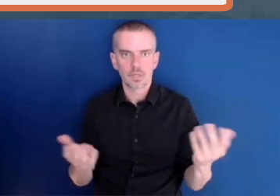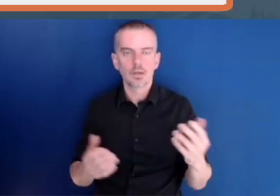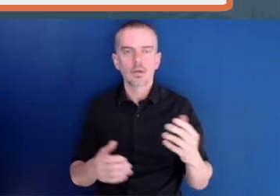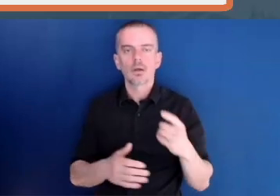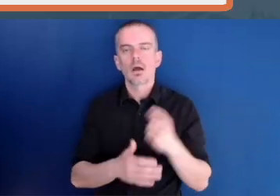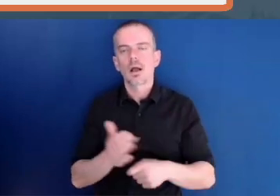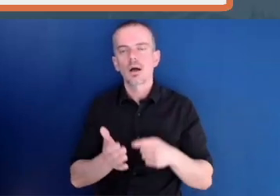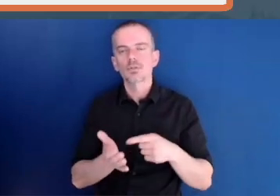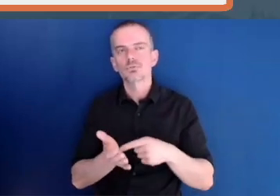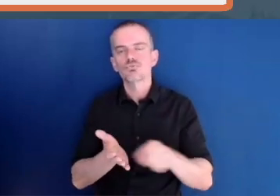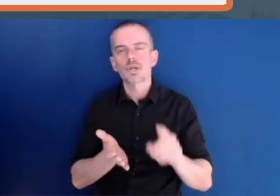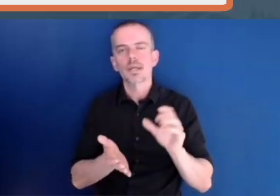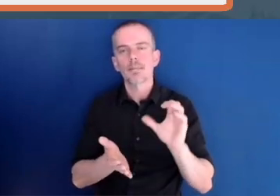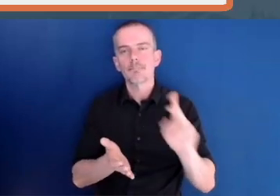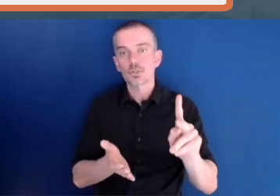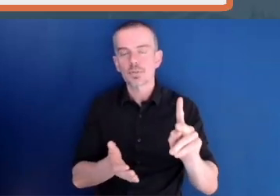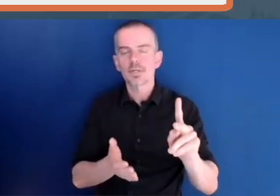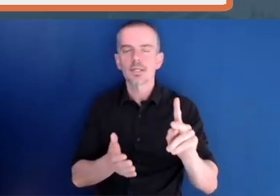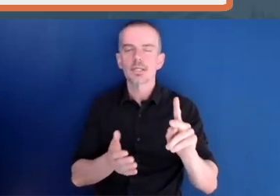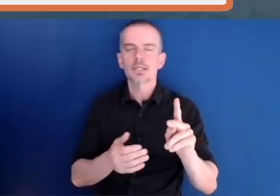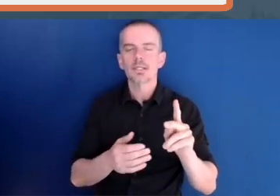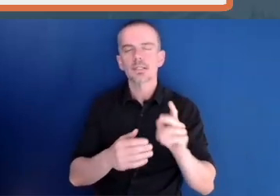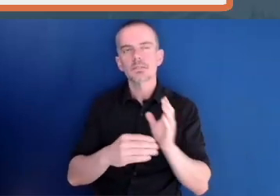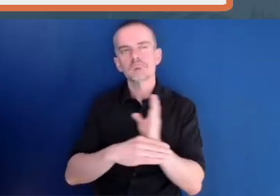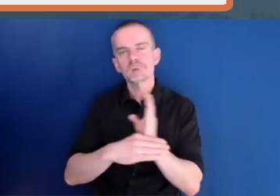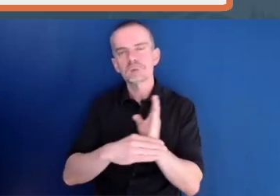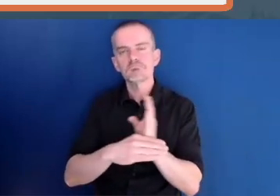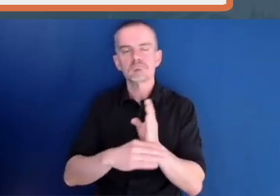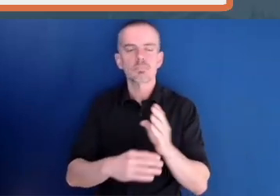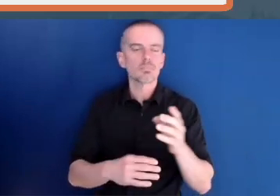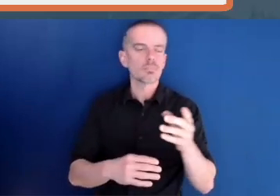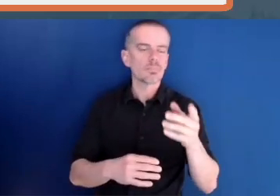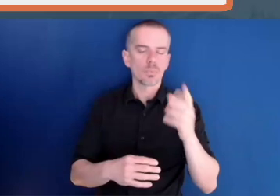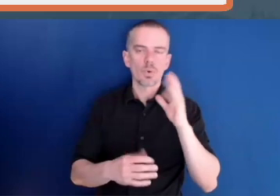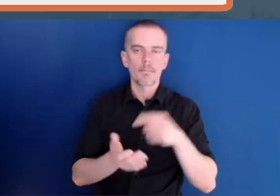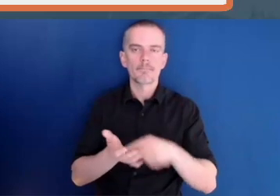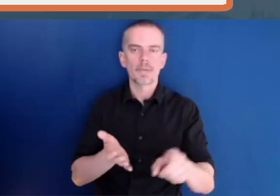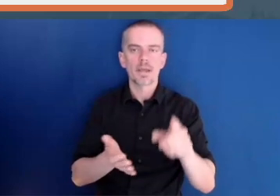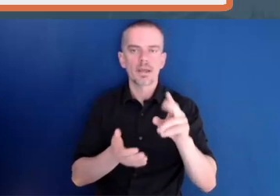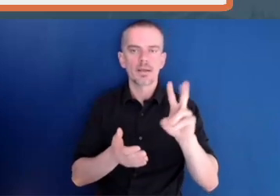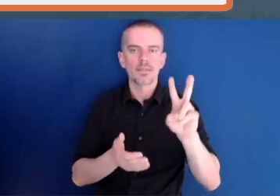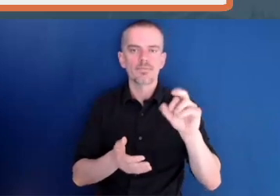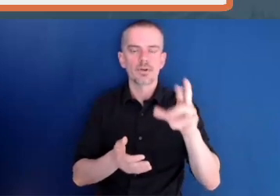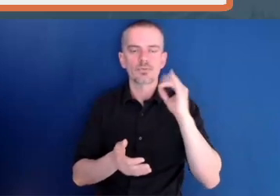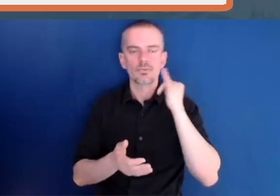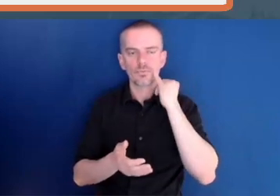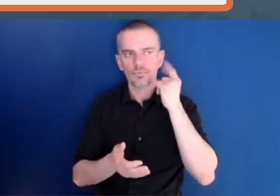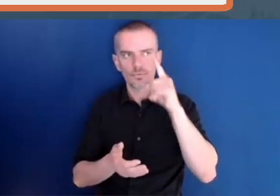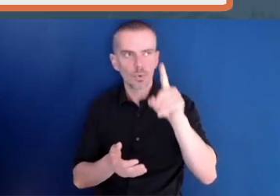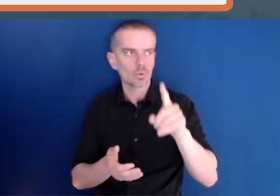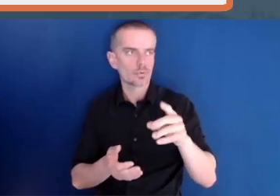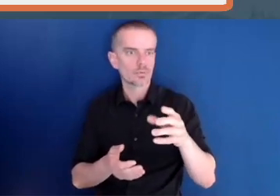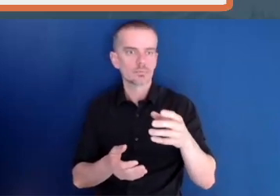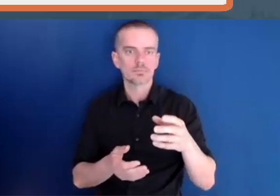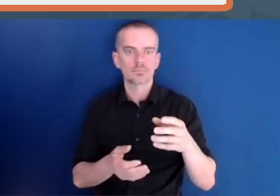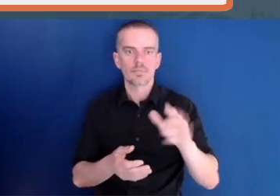but we're going to be reimbursing the vendor for any costs incurred in their manufacturing of the